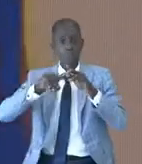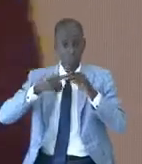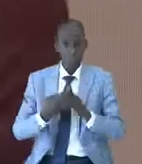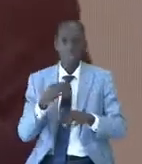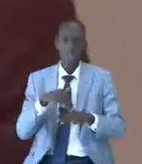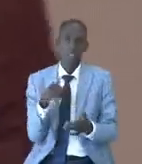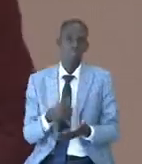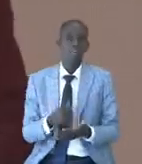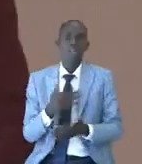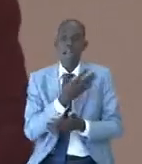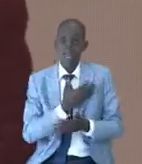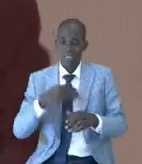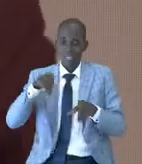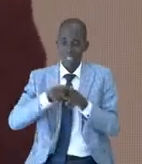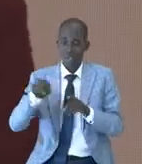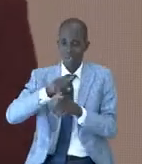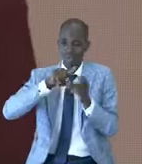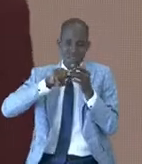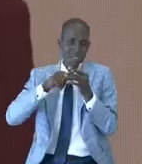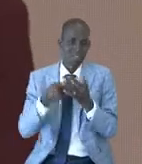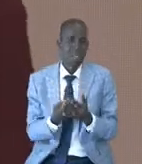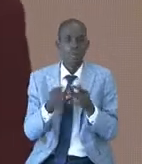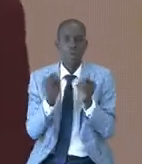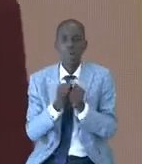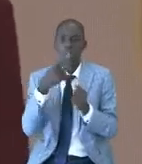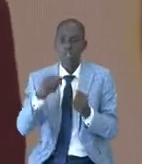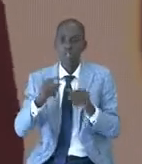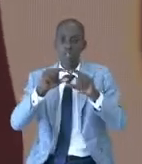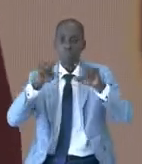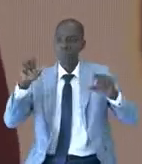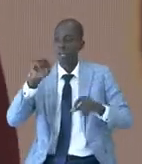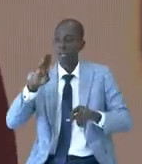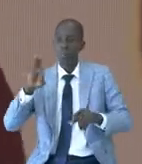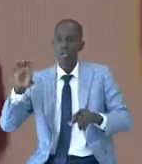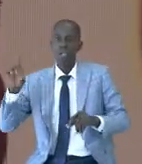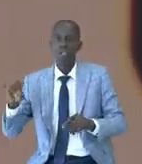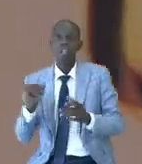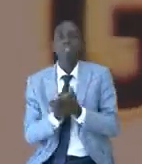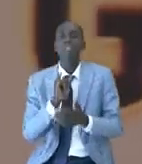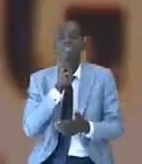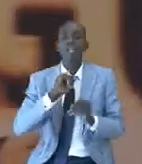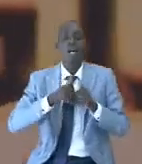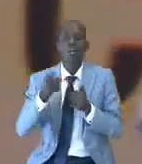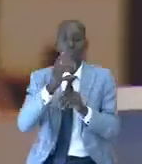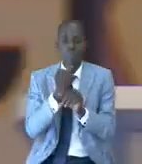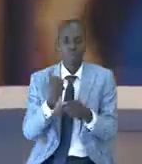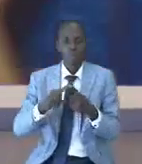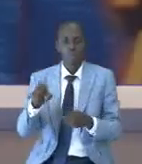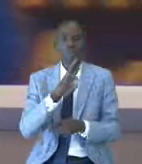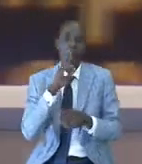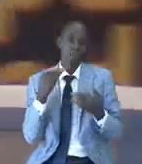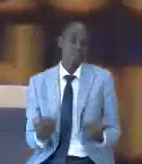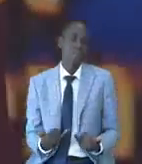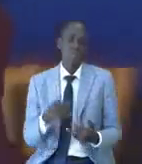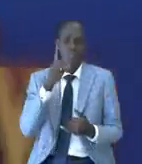And it is in beginning with the alphabet. That's where you are, where you are today. You began. You have to